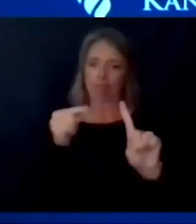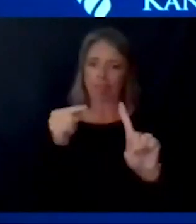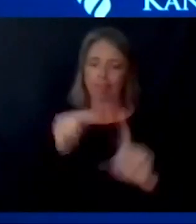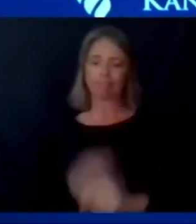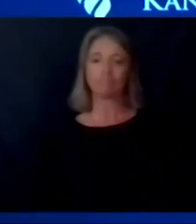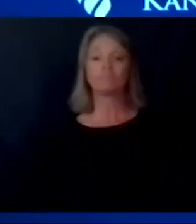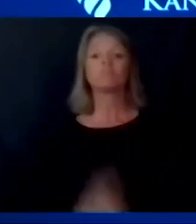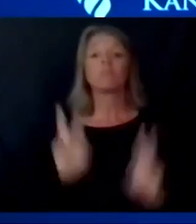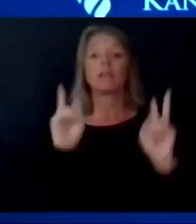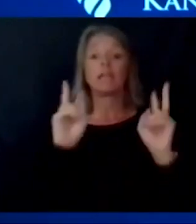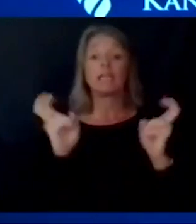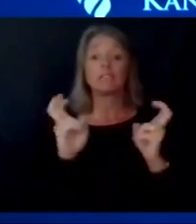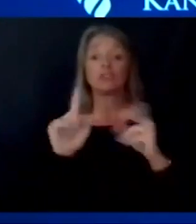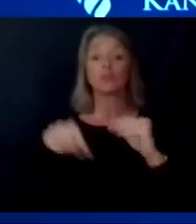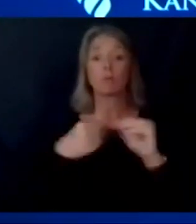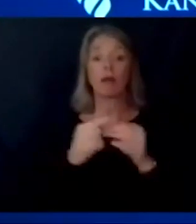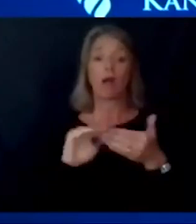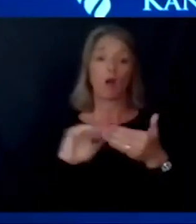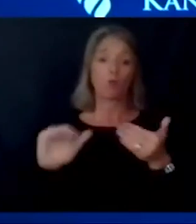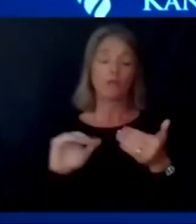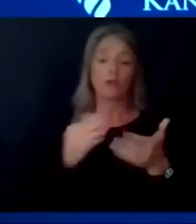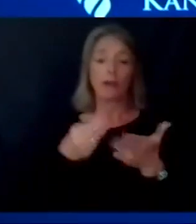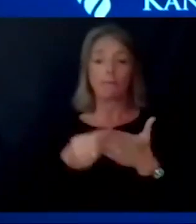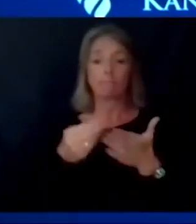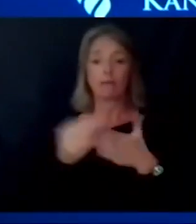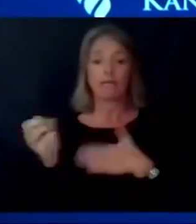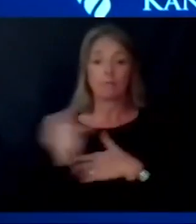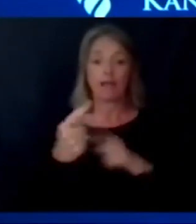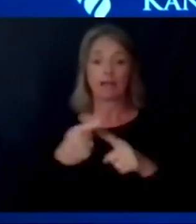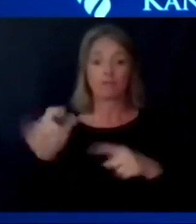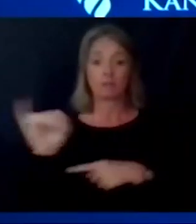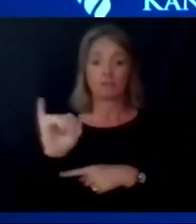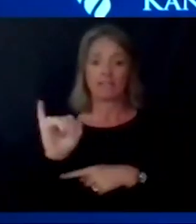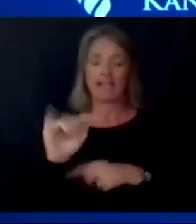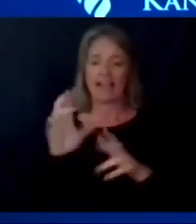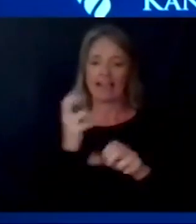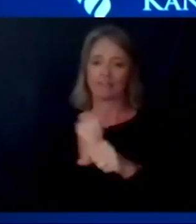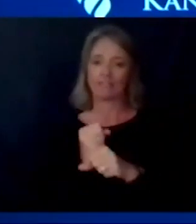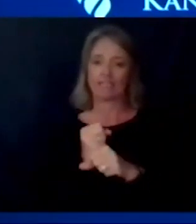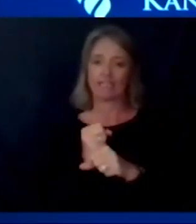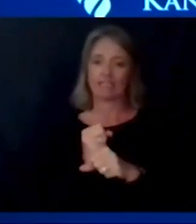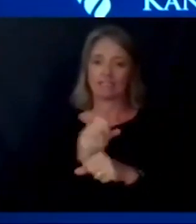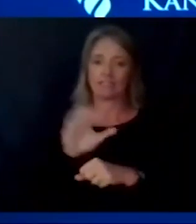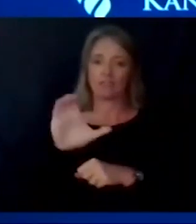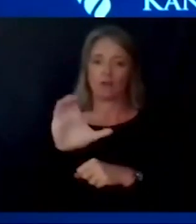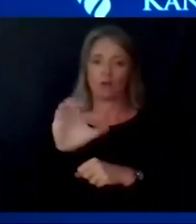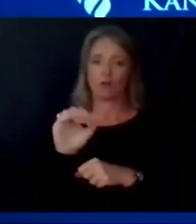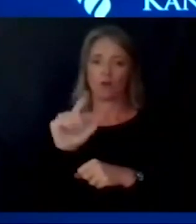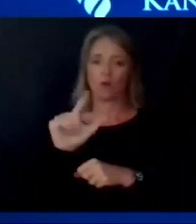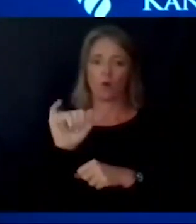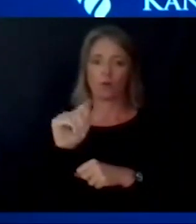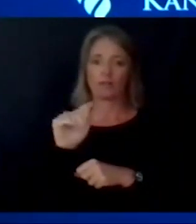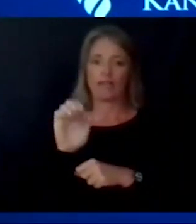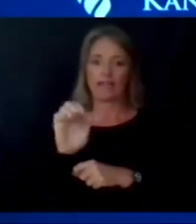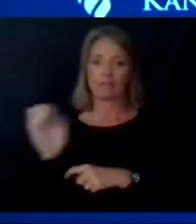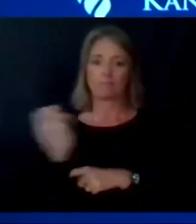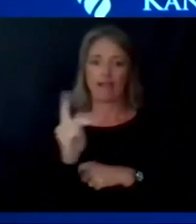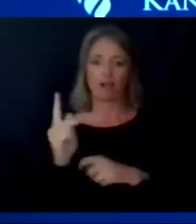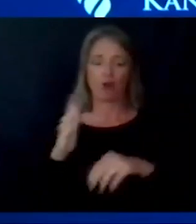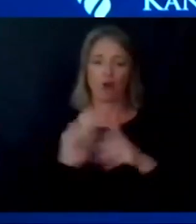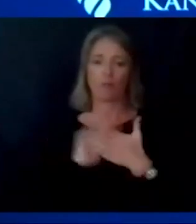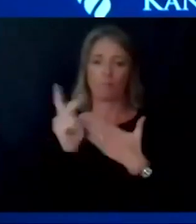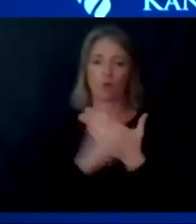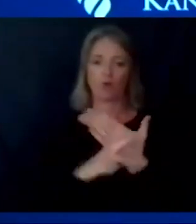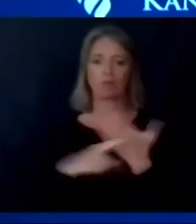and reimbursement, I would have to get our folks, we probably need to get Colette back on the program, Jess, and we should